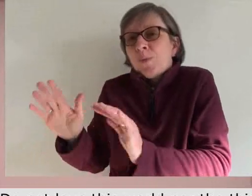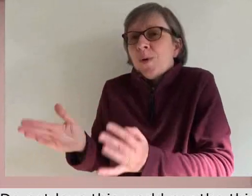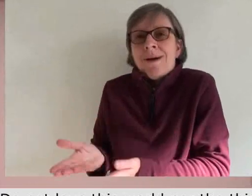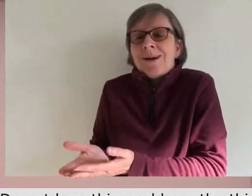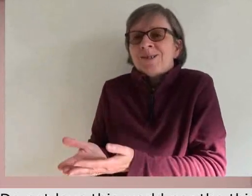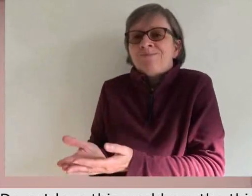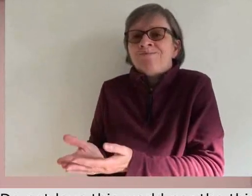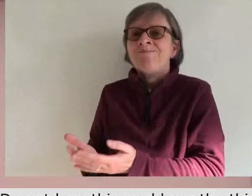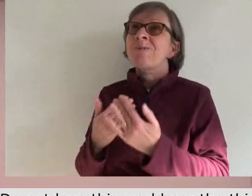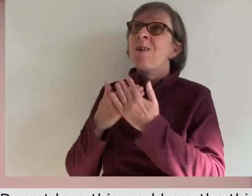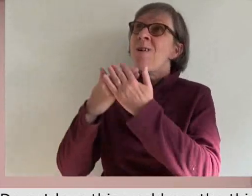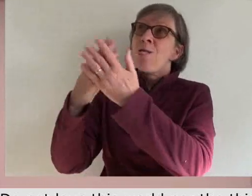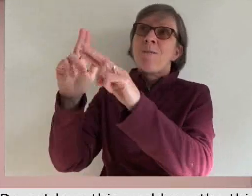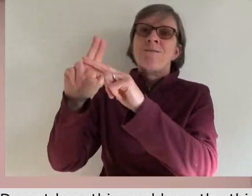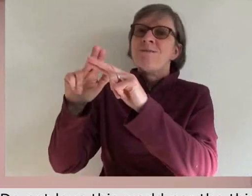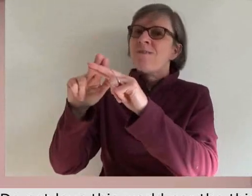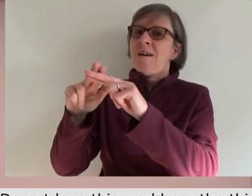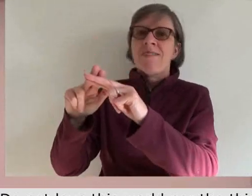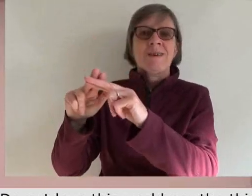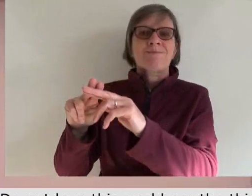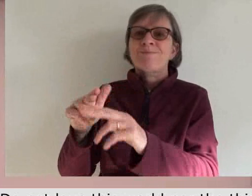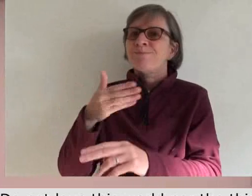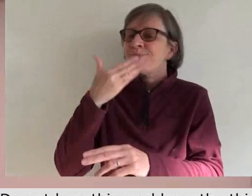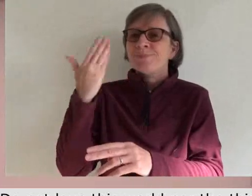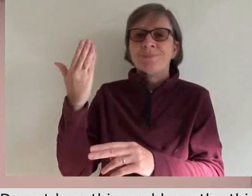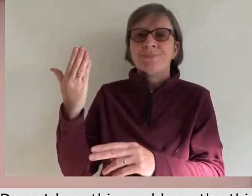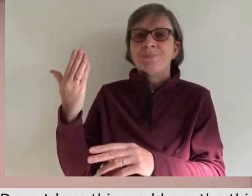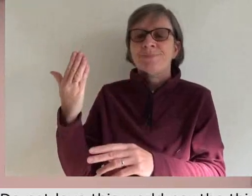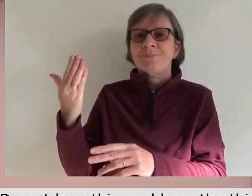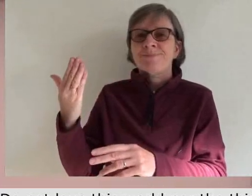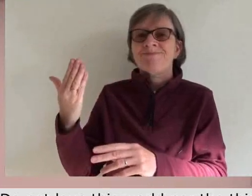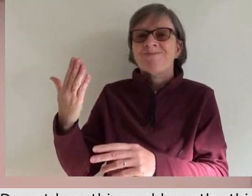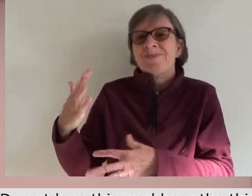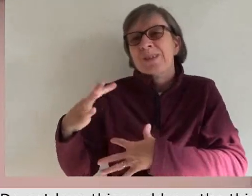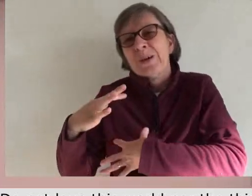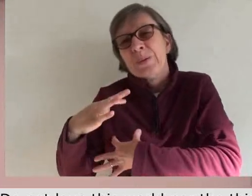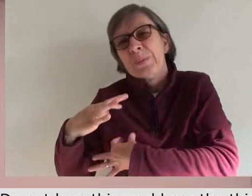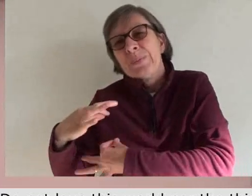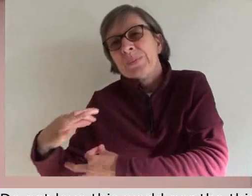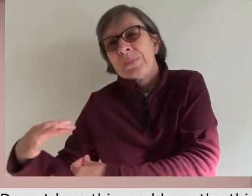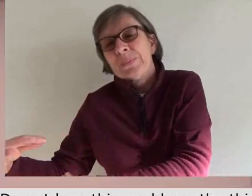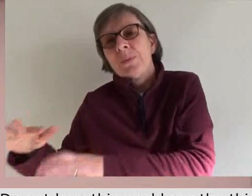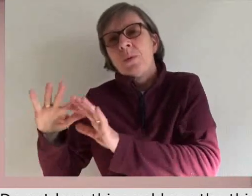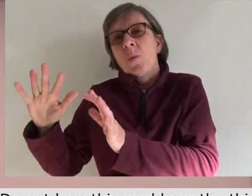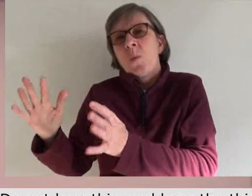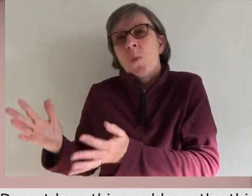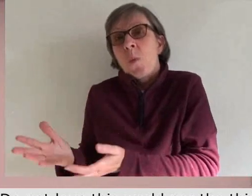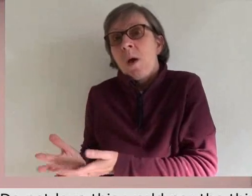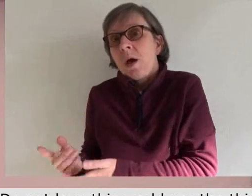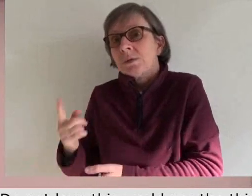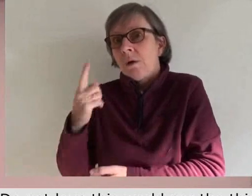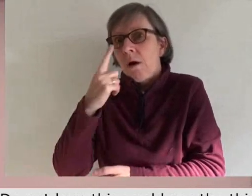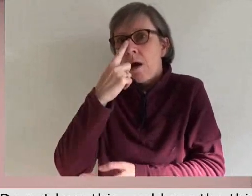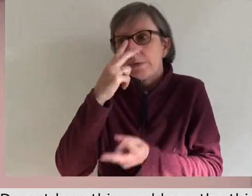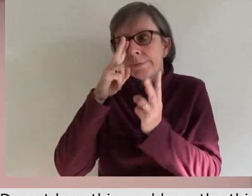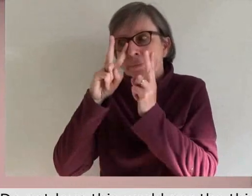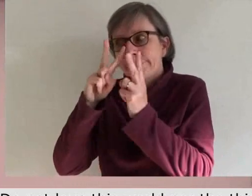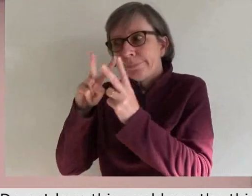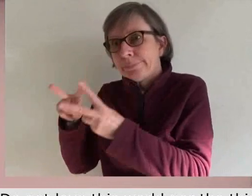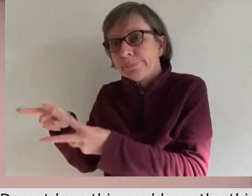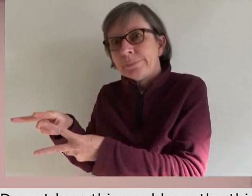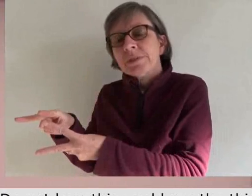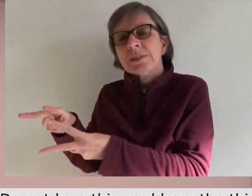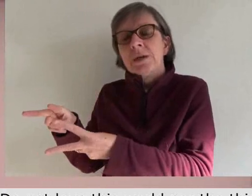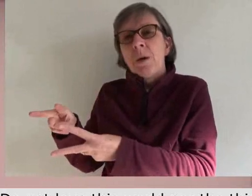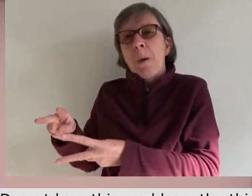the Father is not in him. For everything in the world, the cravings of the sinful man, the lust of his eyes, and